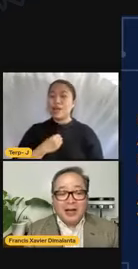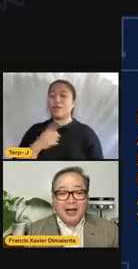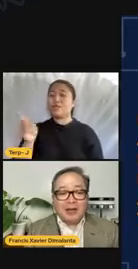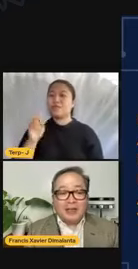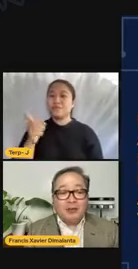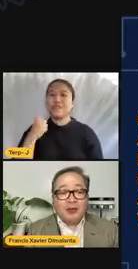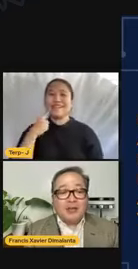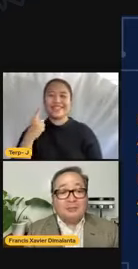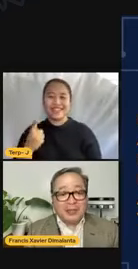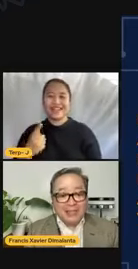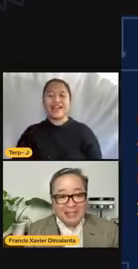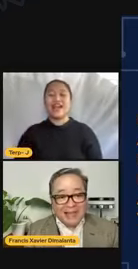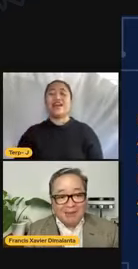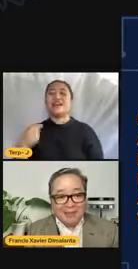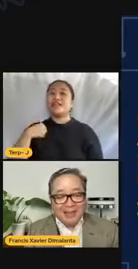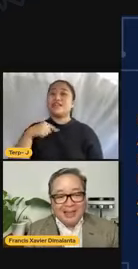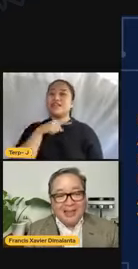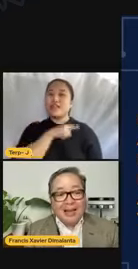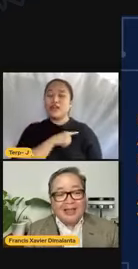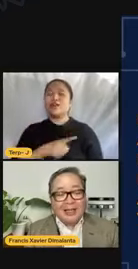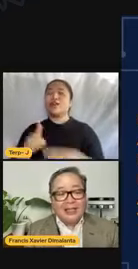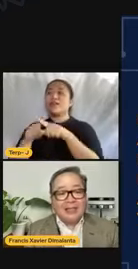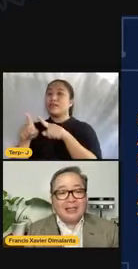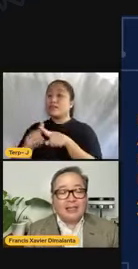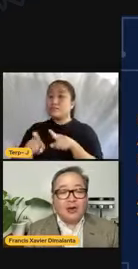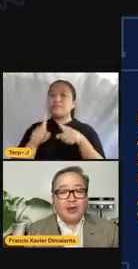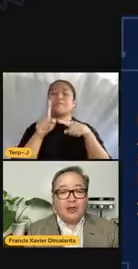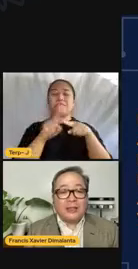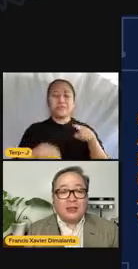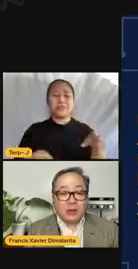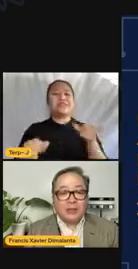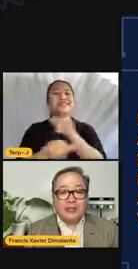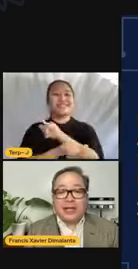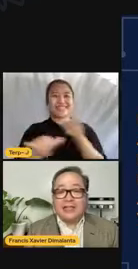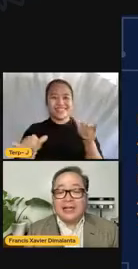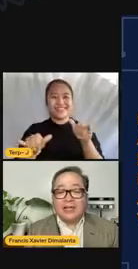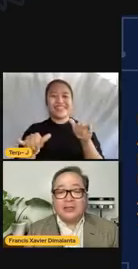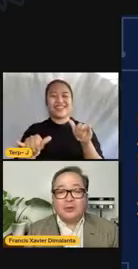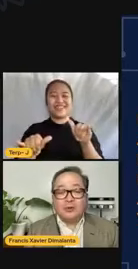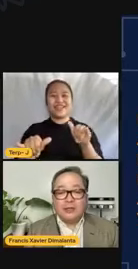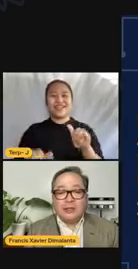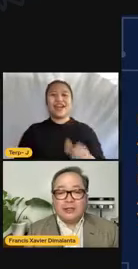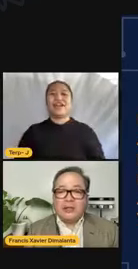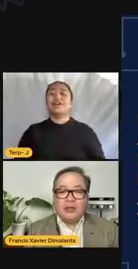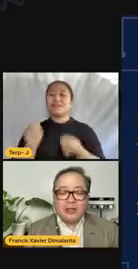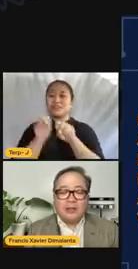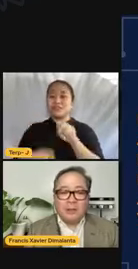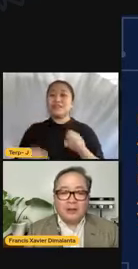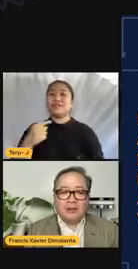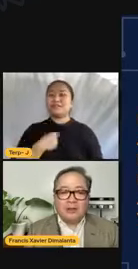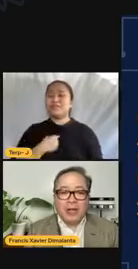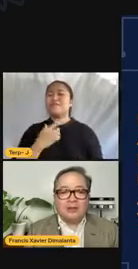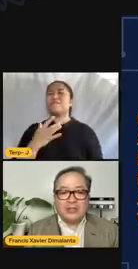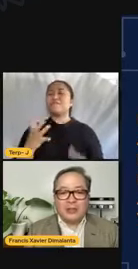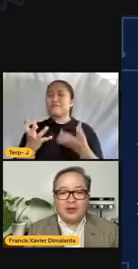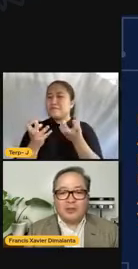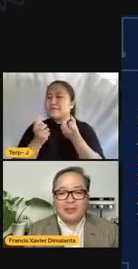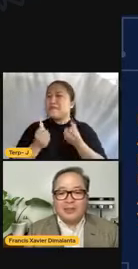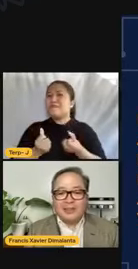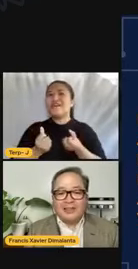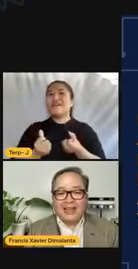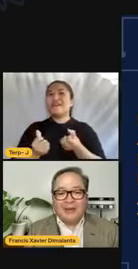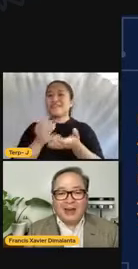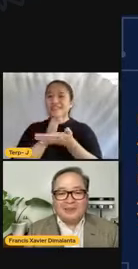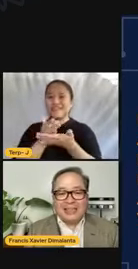are different but the same. And I think it is on that note that I'd like to tell you a little about Down